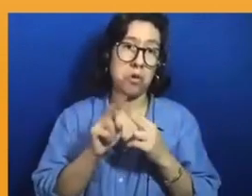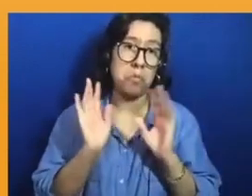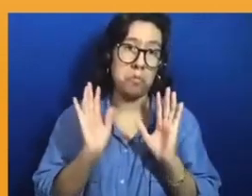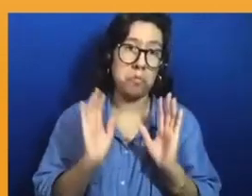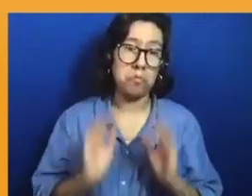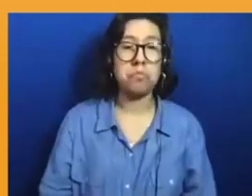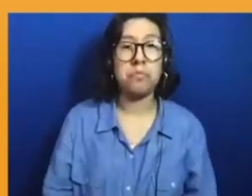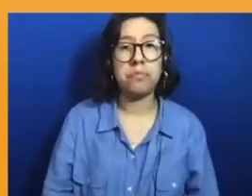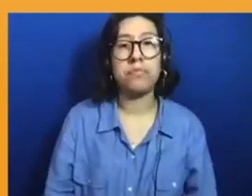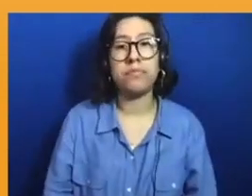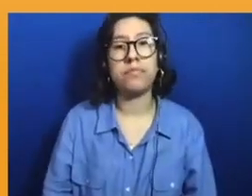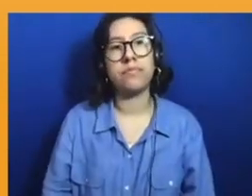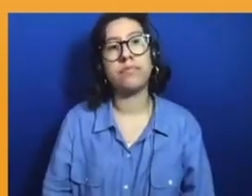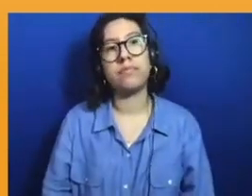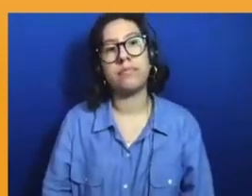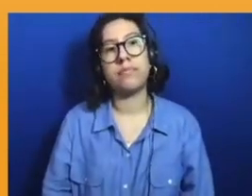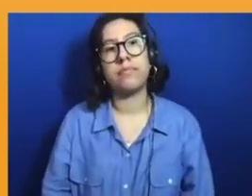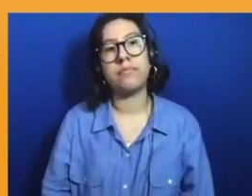And